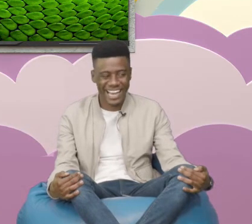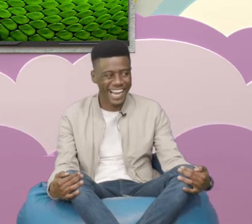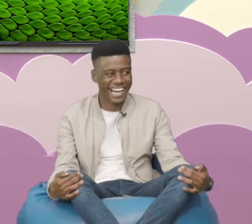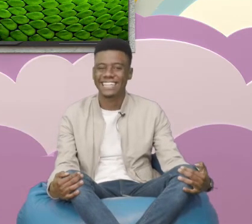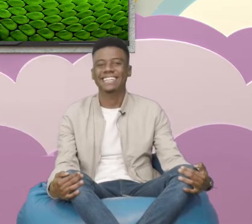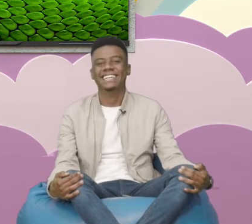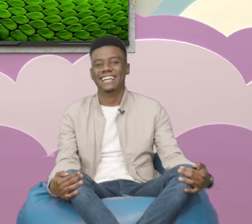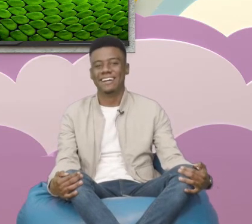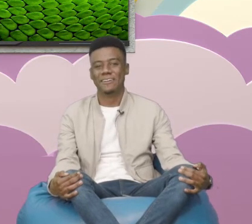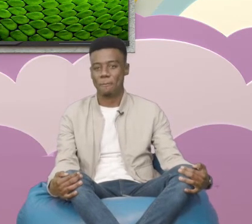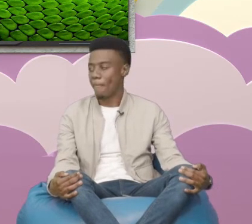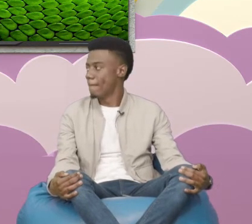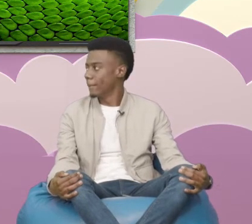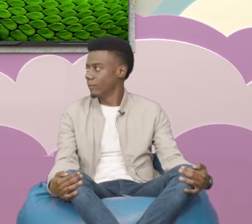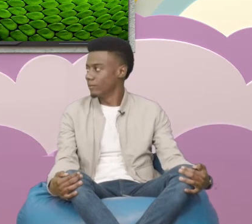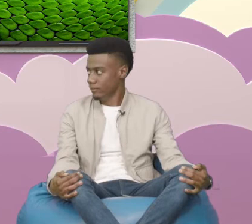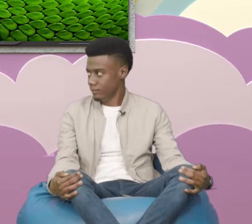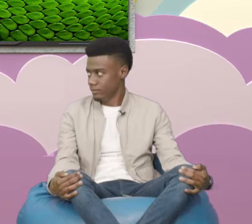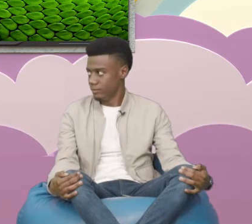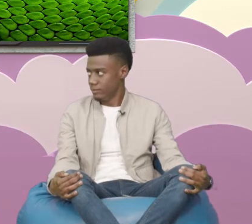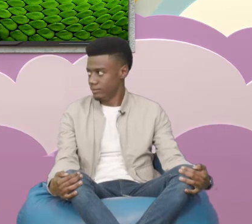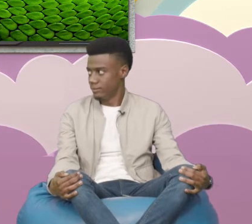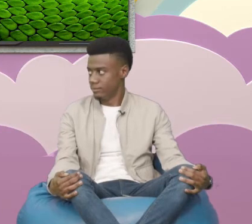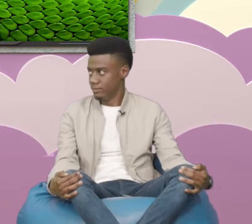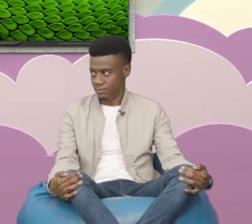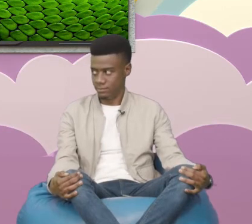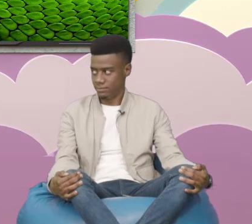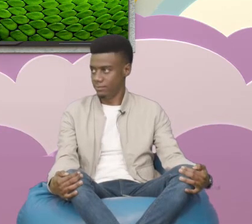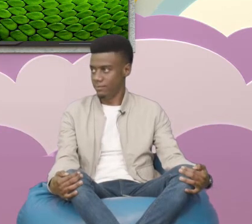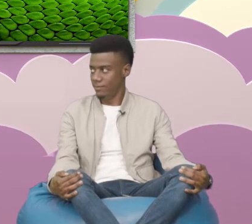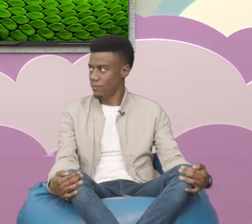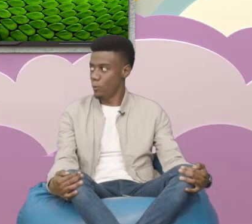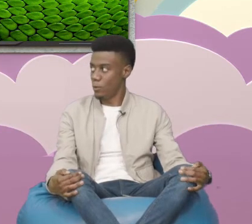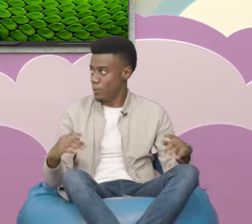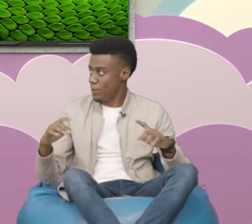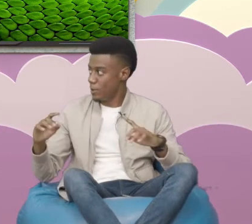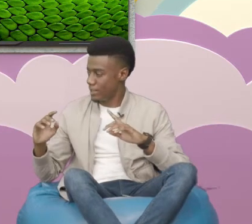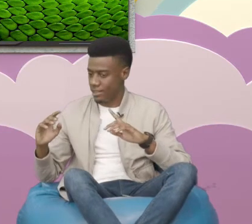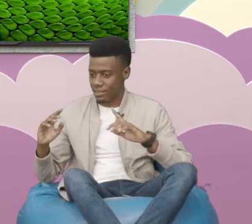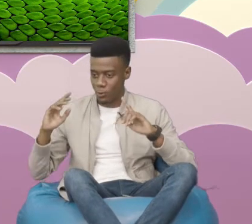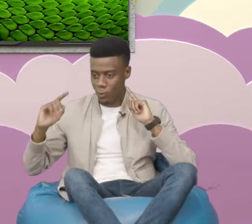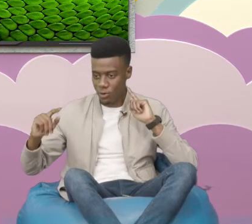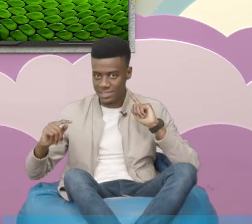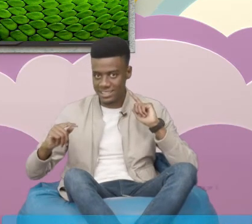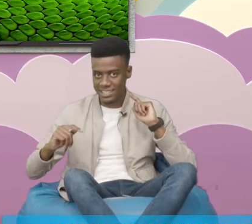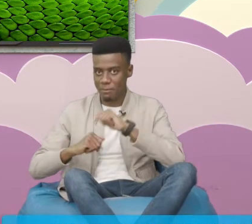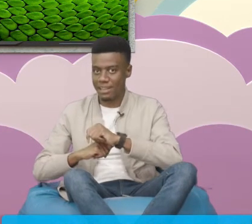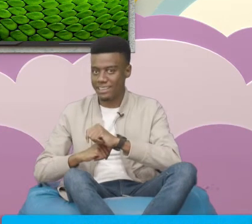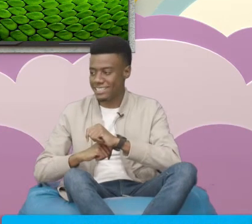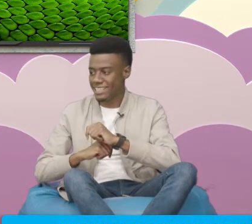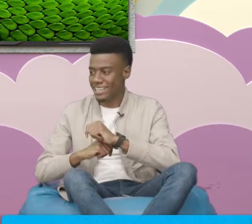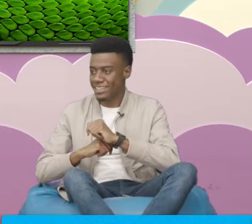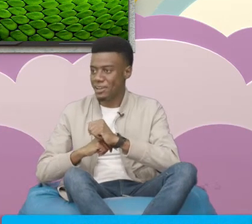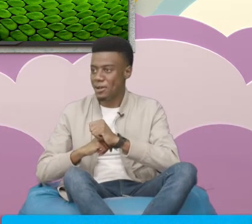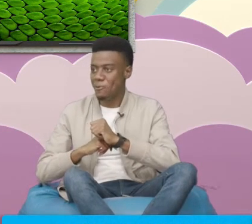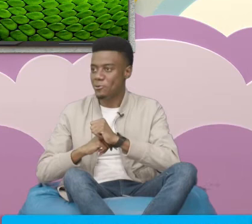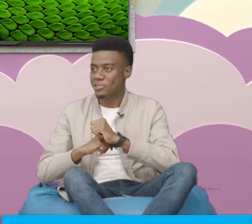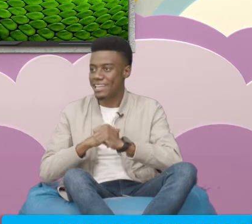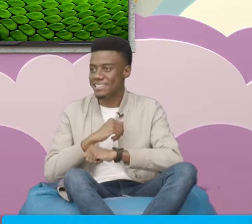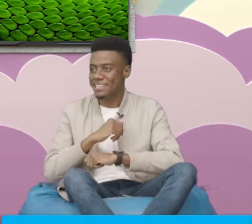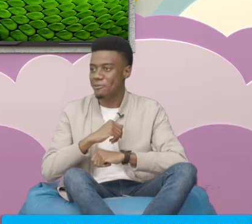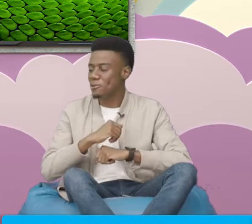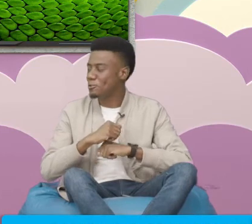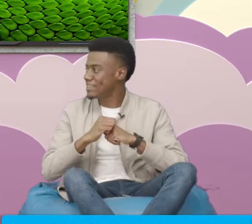But you know what? Now it's time for our faves. Guess who it is? The coolest, the smartest, the